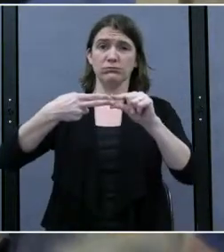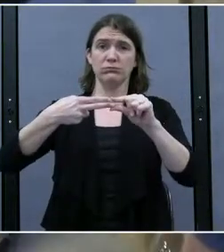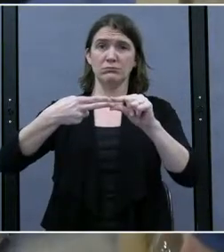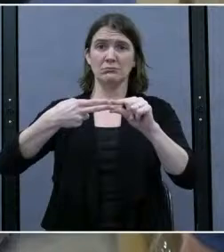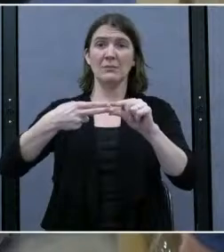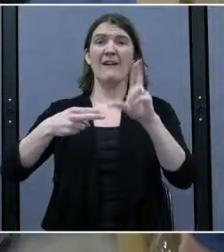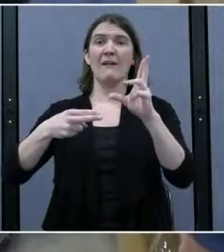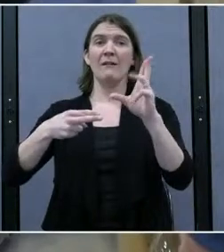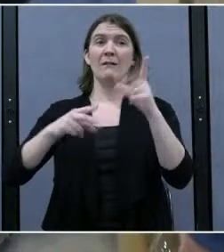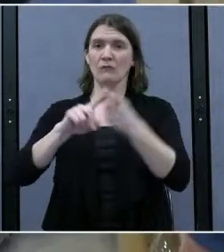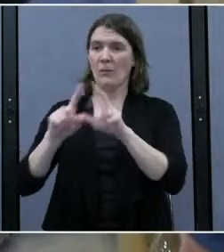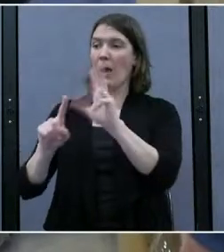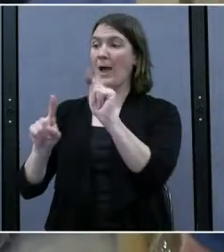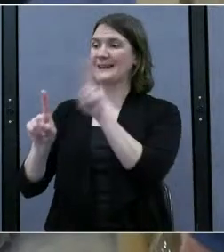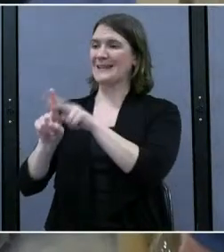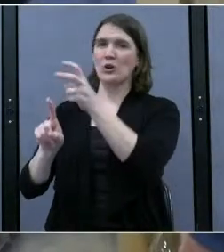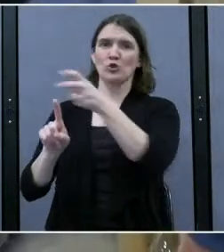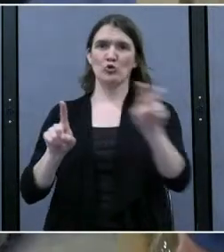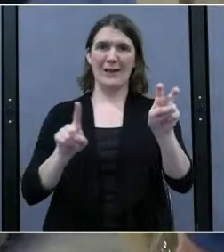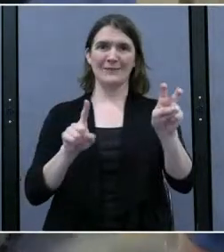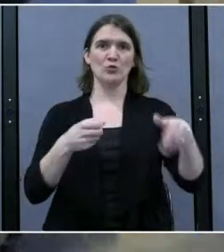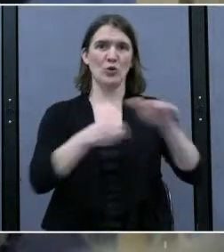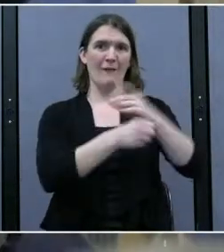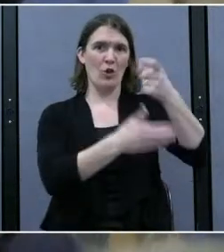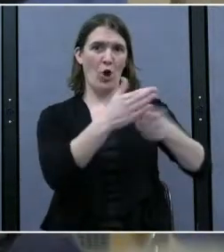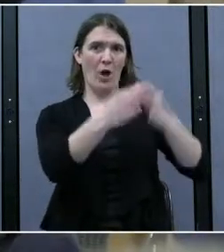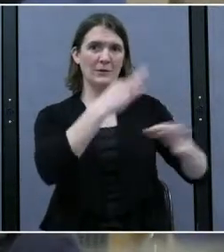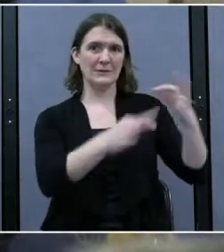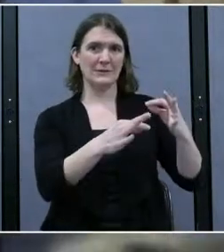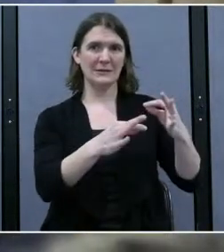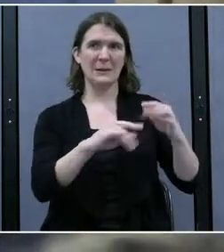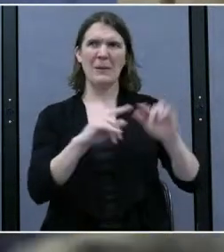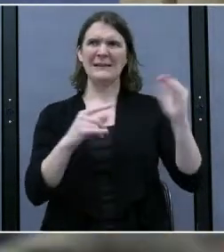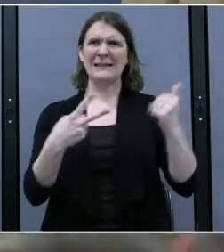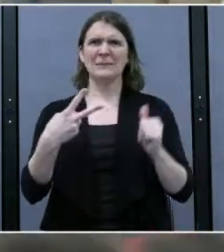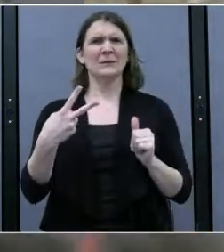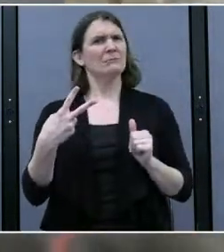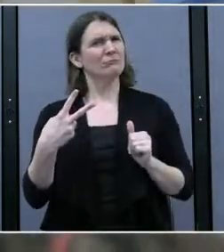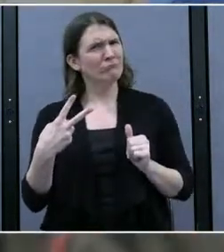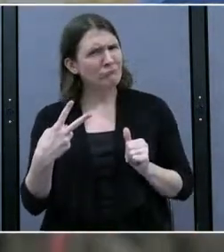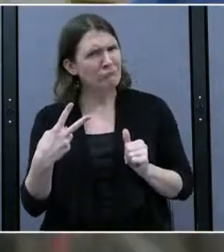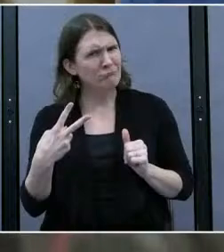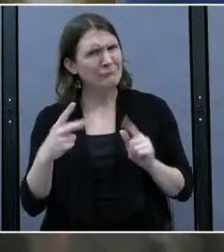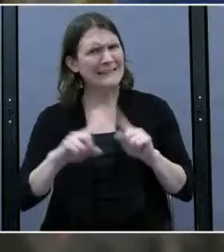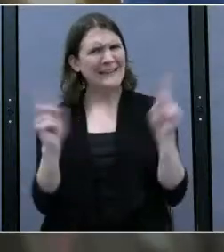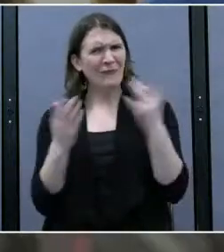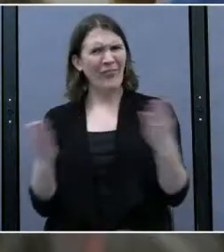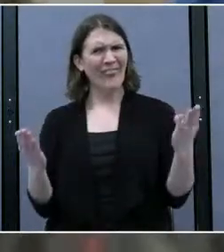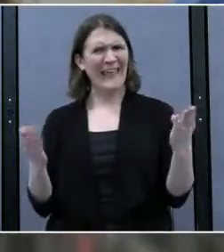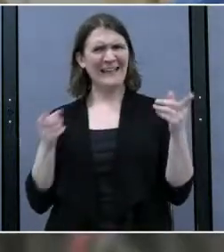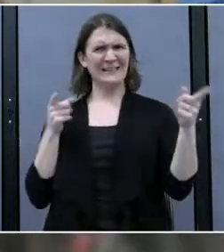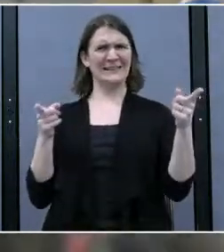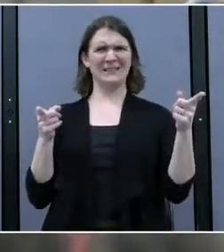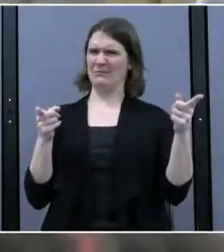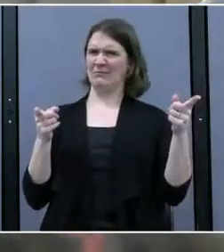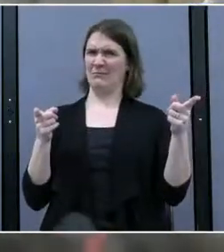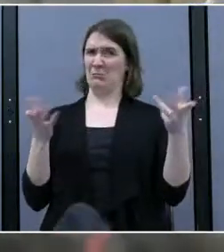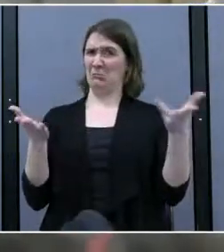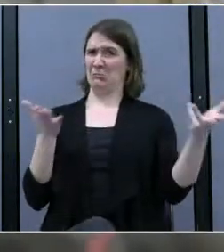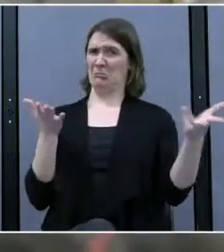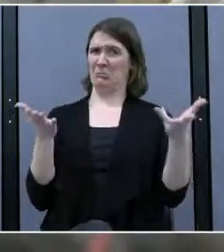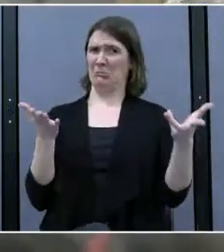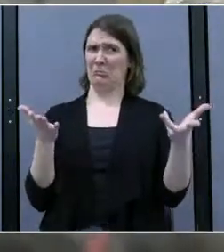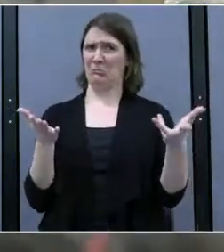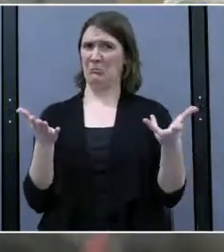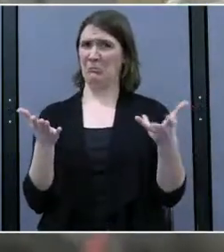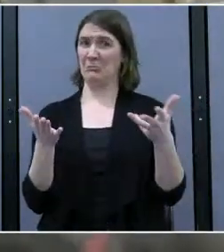from the unassigned fund balance, they seem like really disparate things, and I'm wondering whether